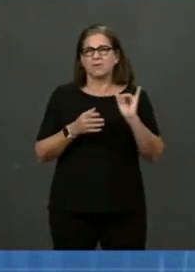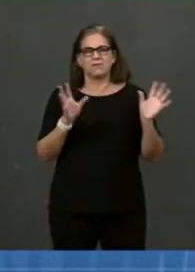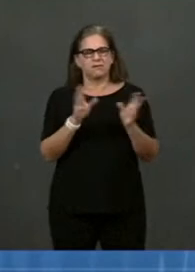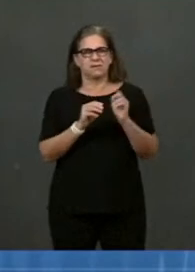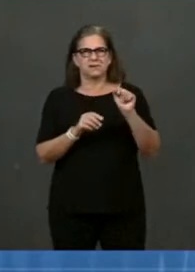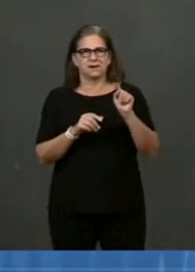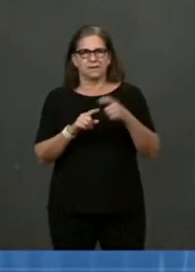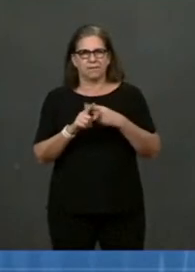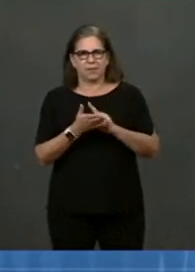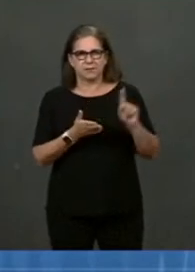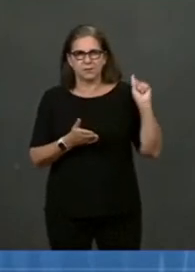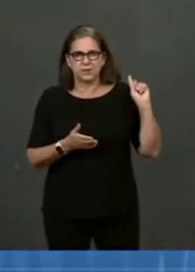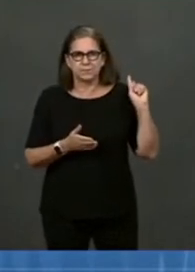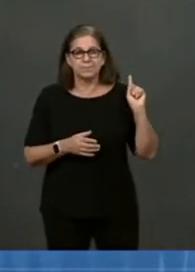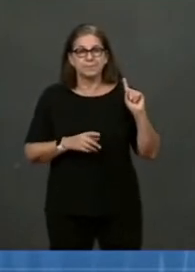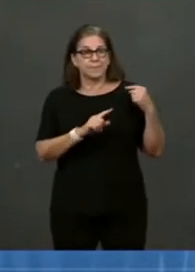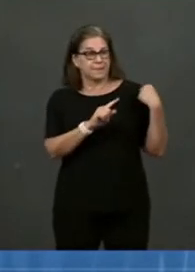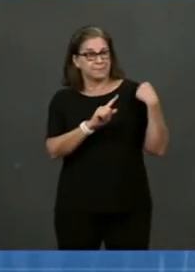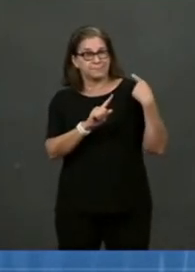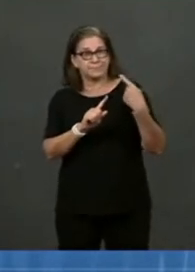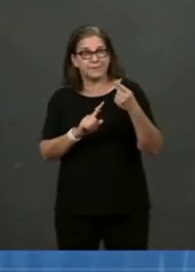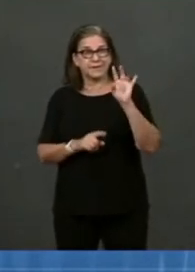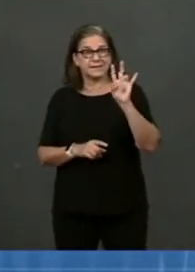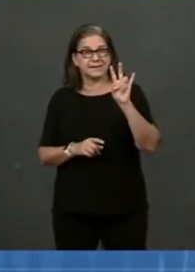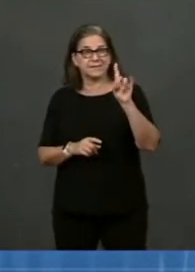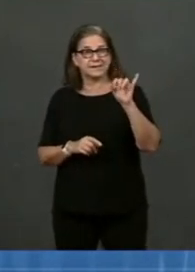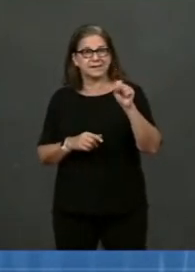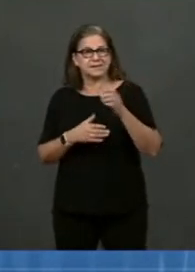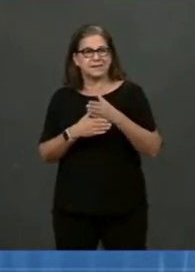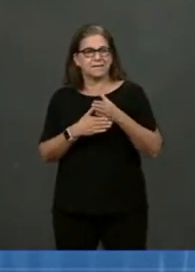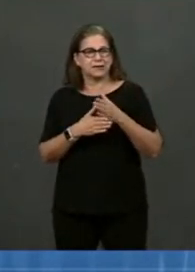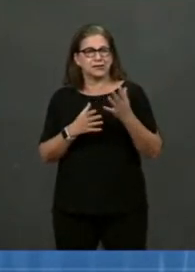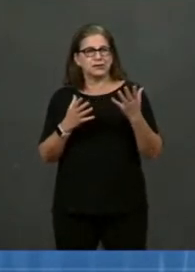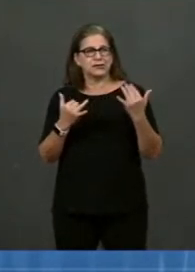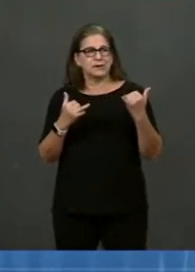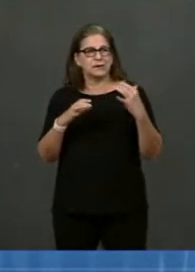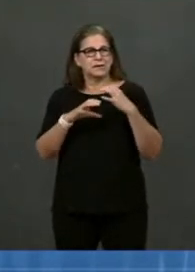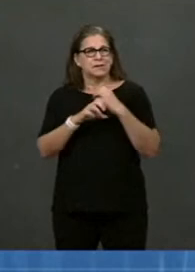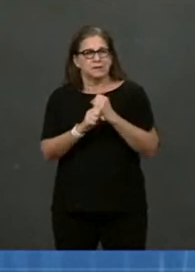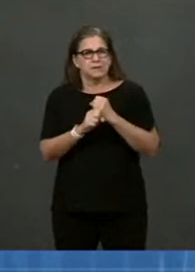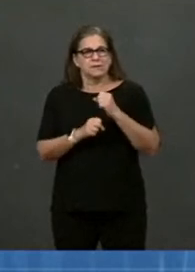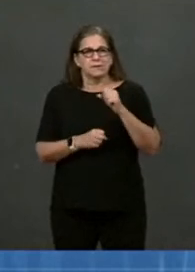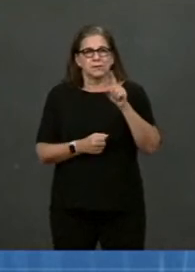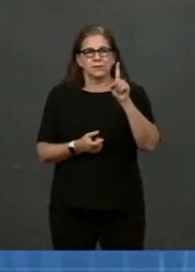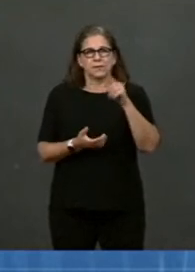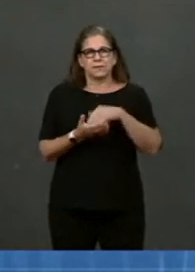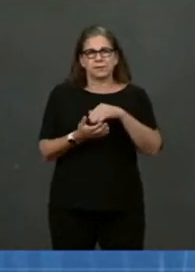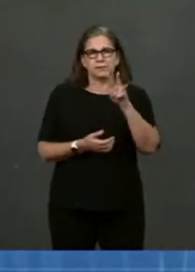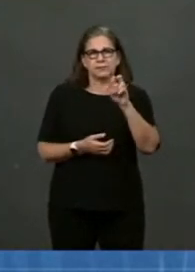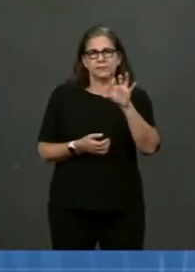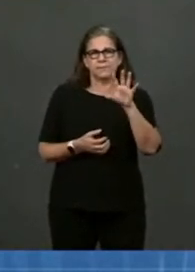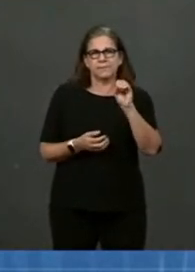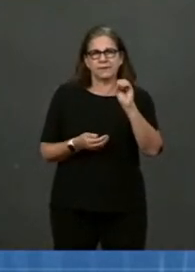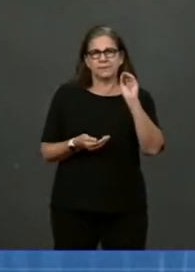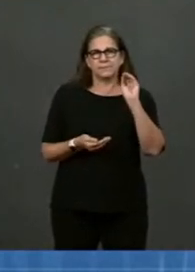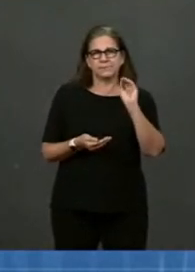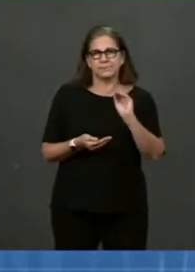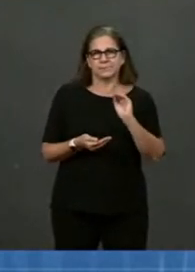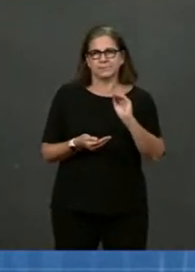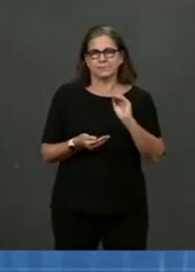daily deaths were about 1,250 per day, a decrease of about 4% from the previous week. As